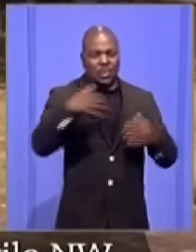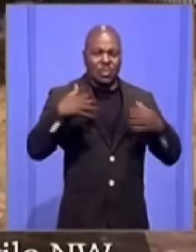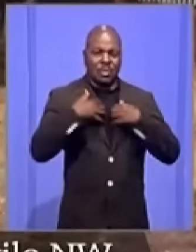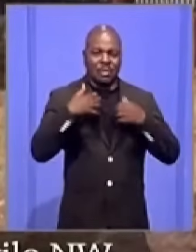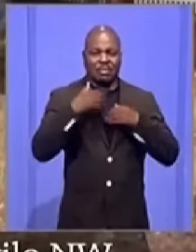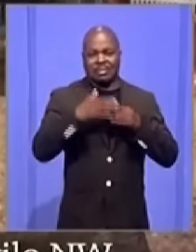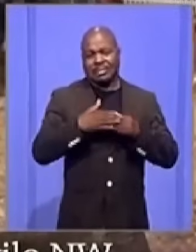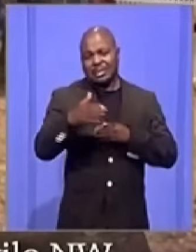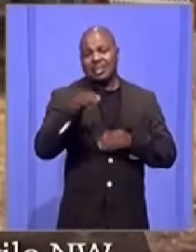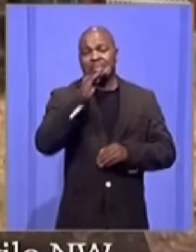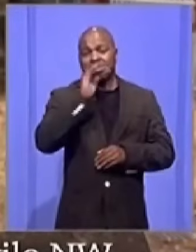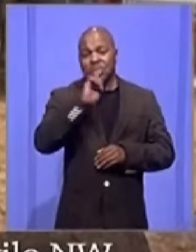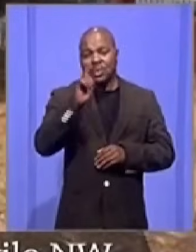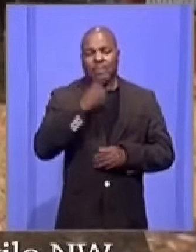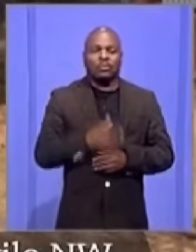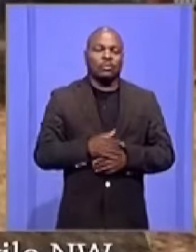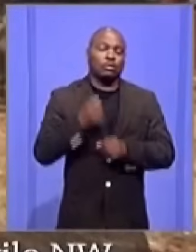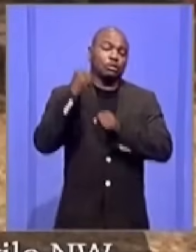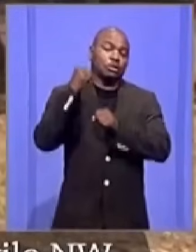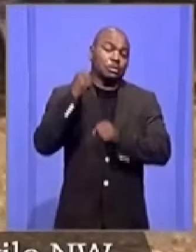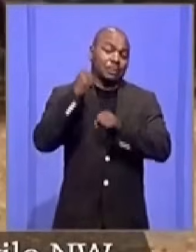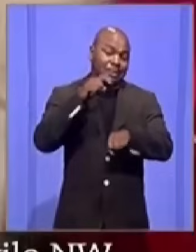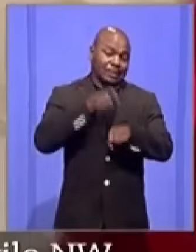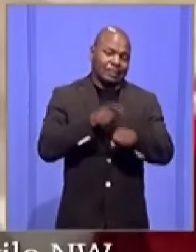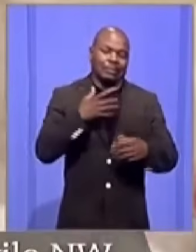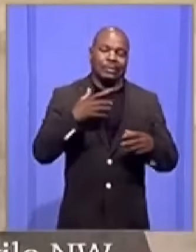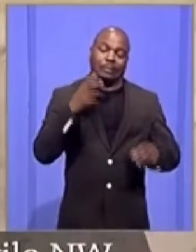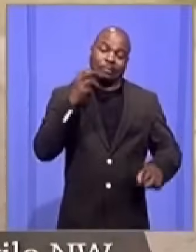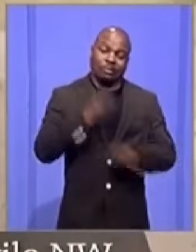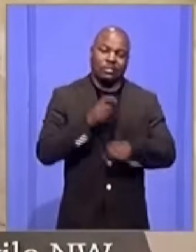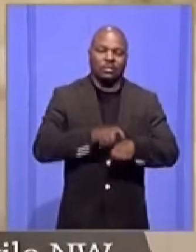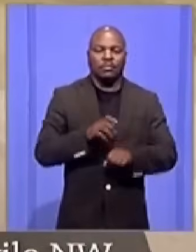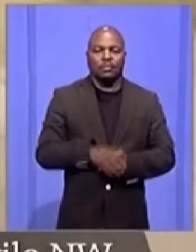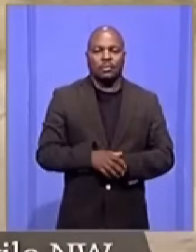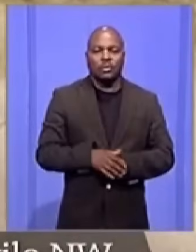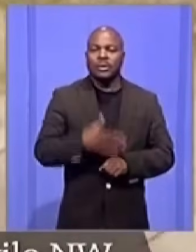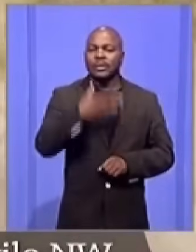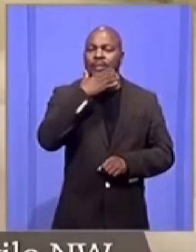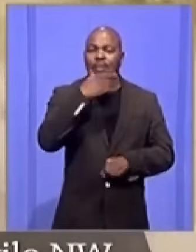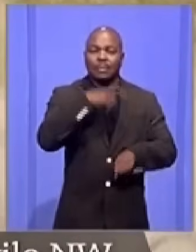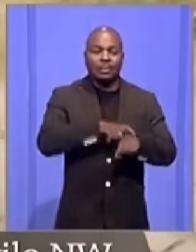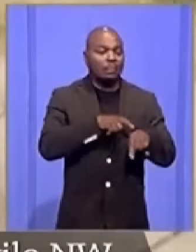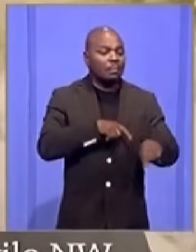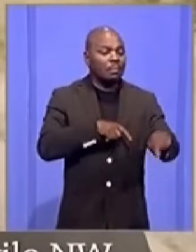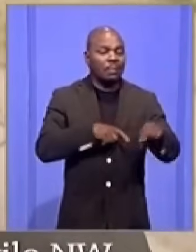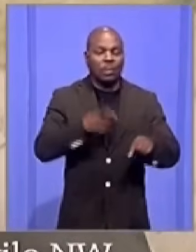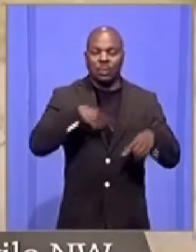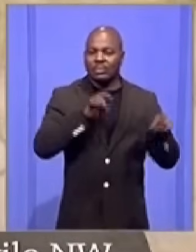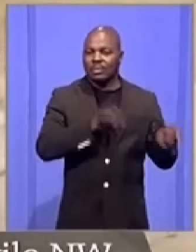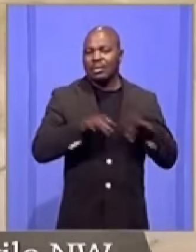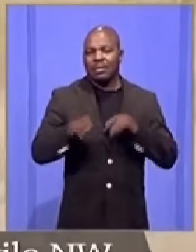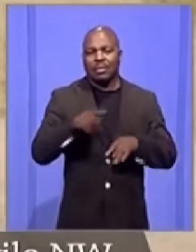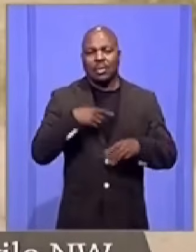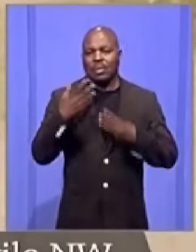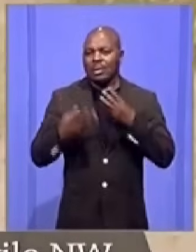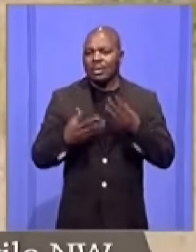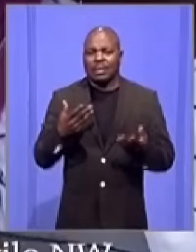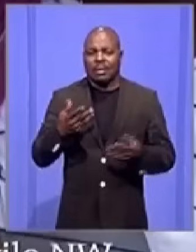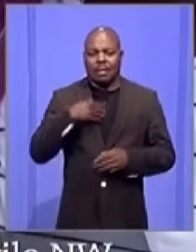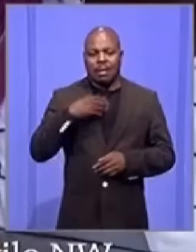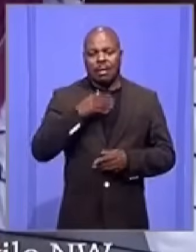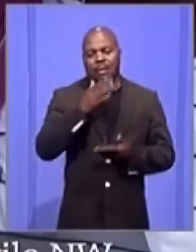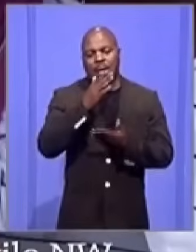nna le paka e bokete ya malatsi a Keresemose ge re yang di-disembeng tsa rona yana re a sokola re dira di-layby so